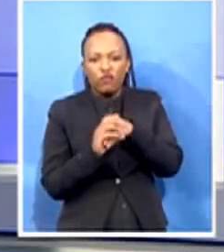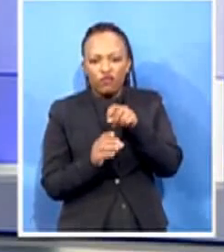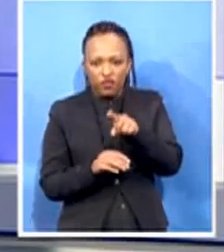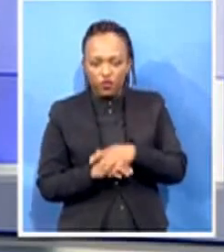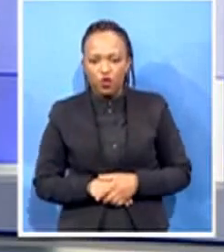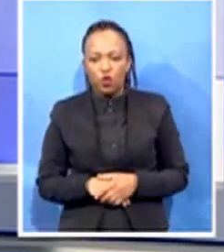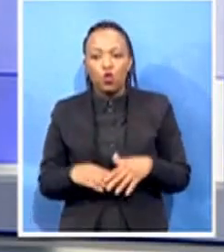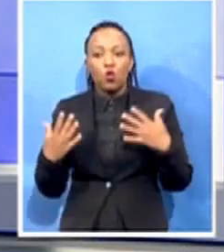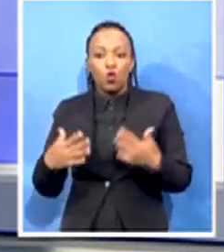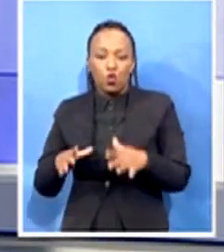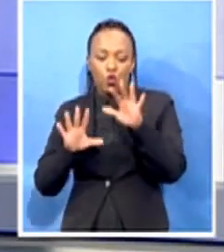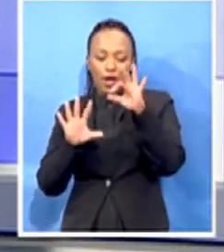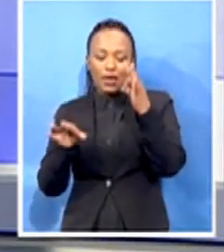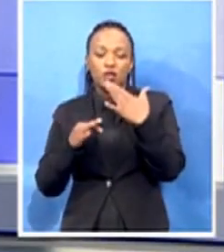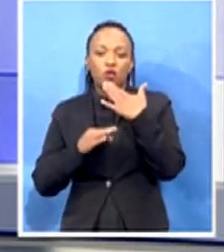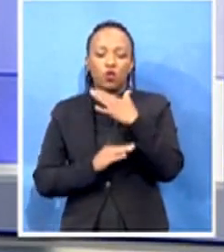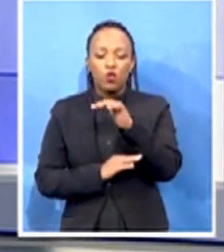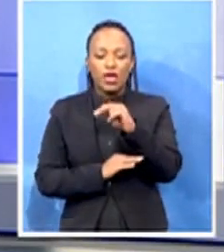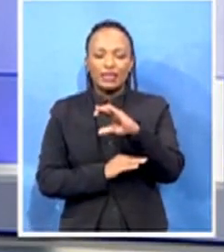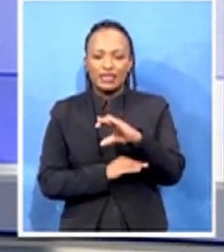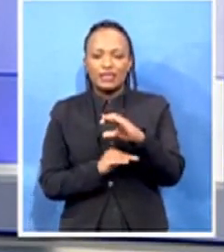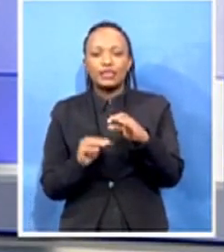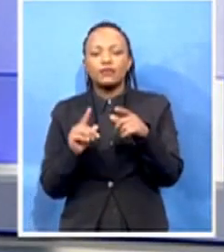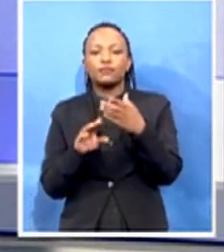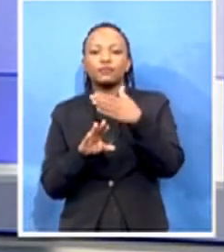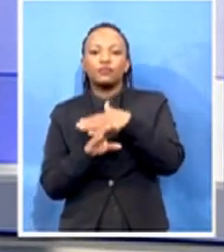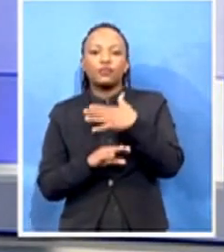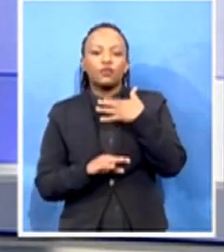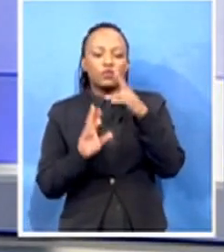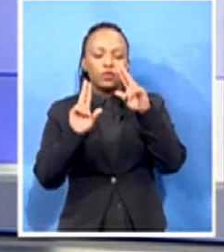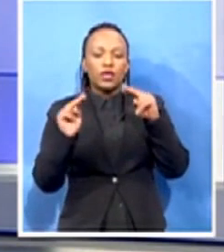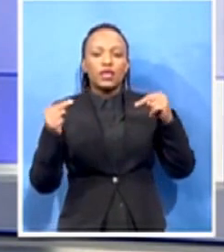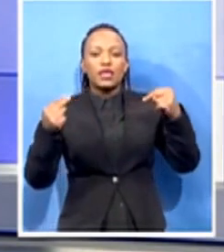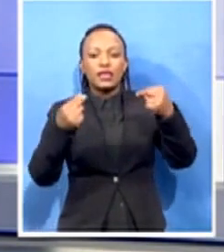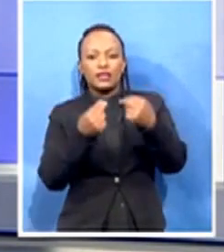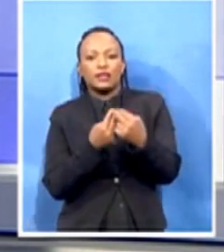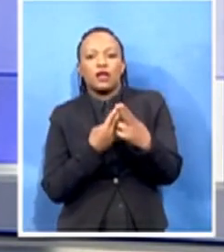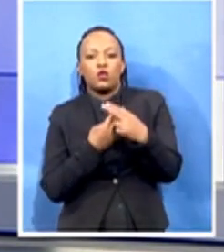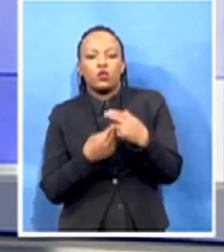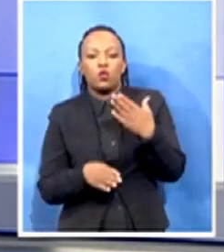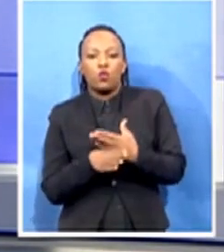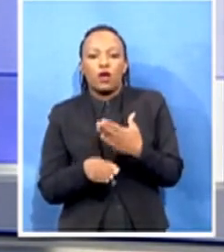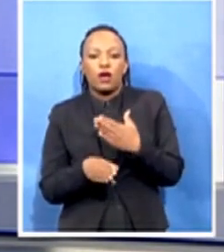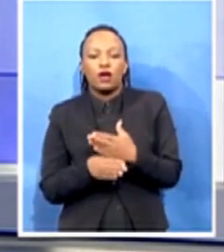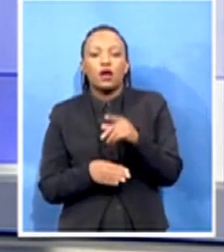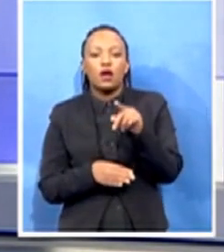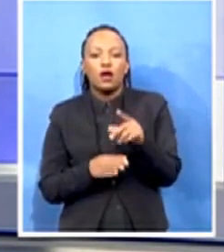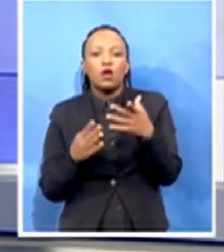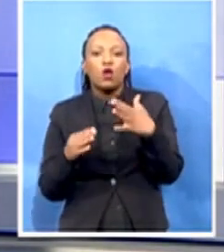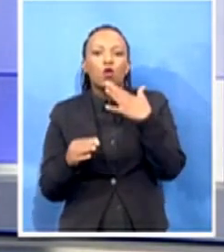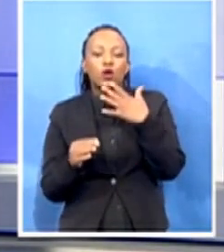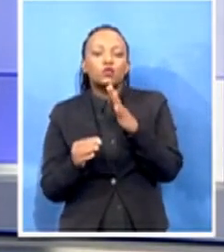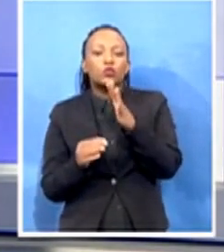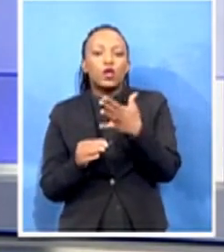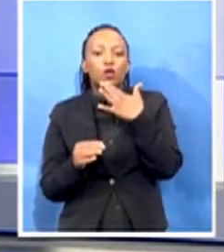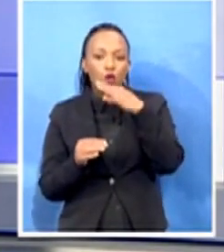The National Union of Mineworkers, NUM, has threatened to call a strike at the mining companies De Beers, Exxaro